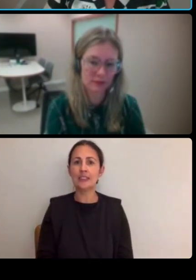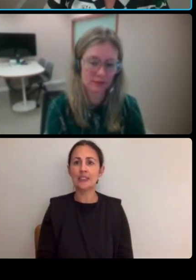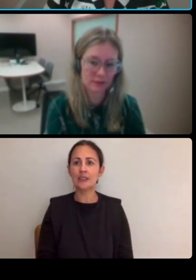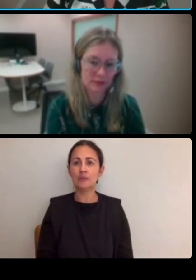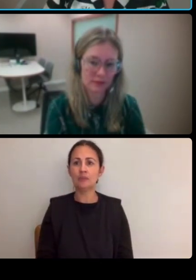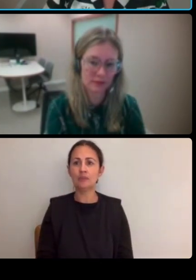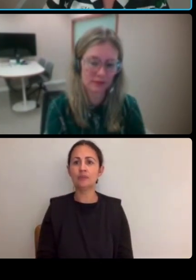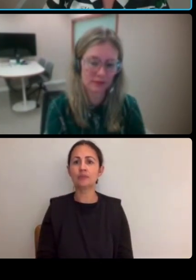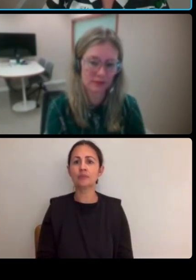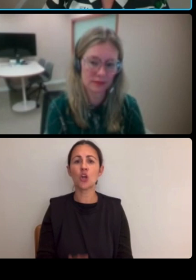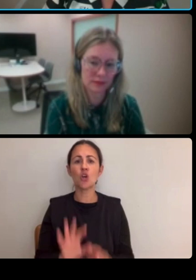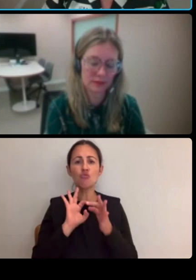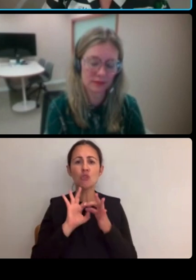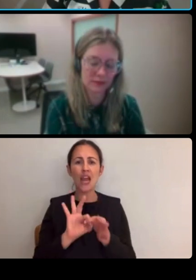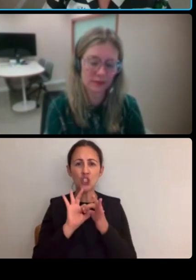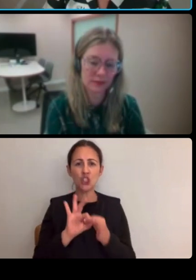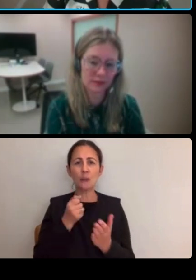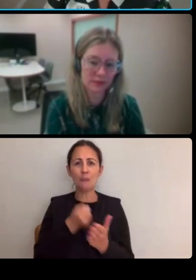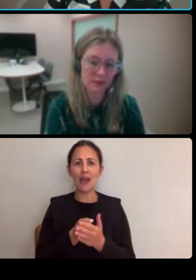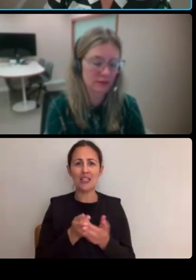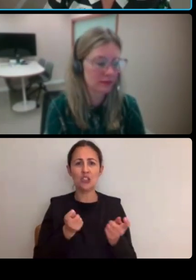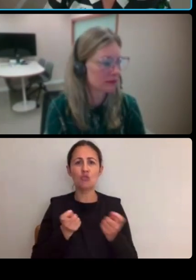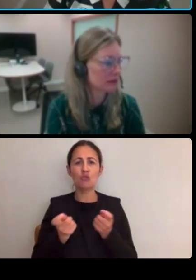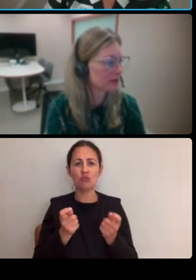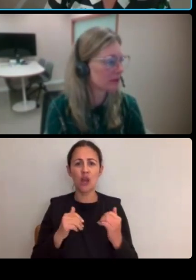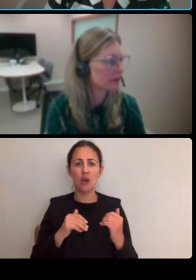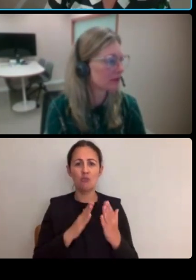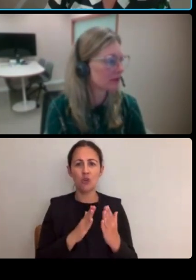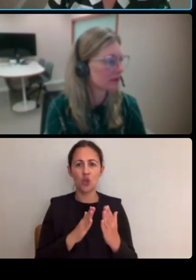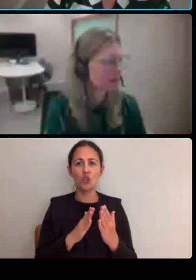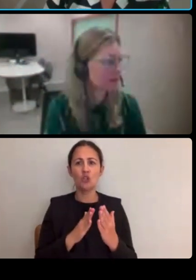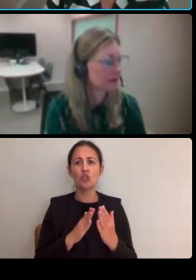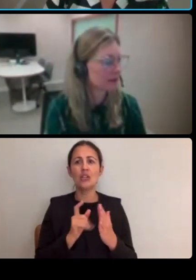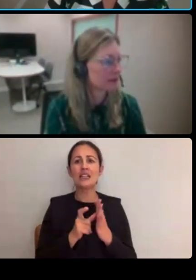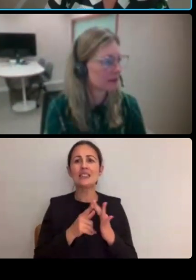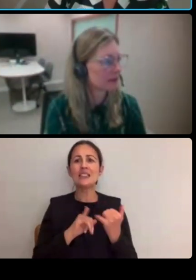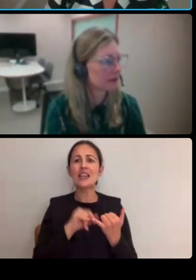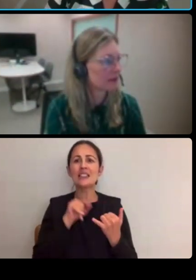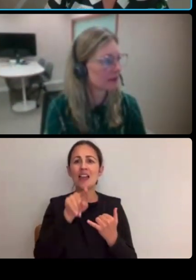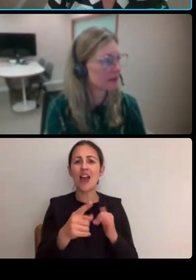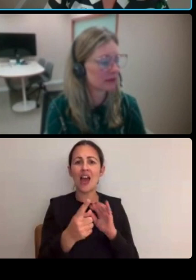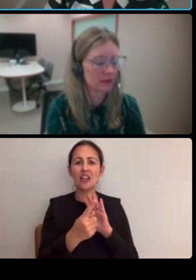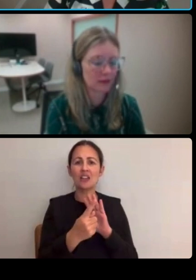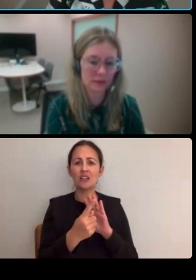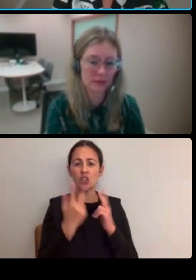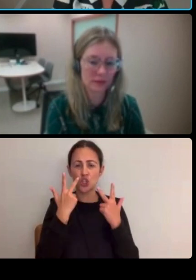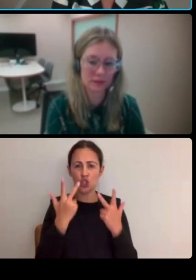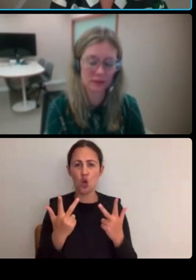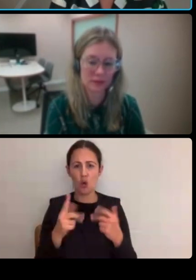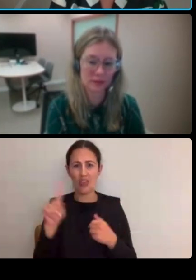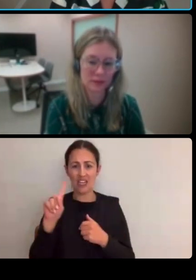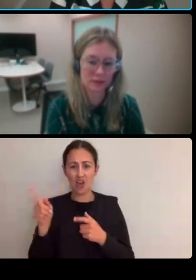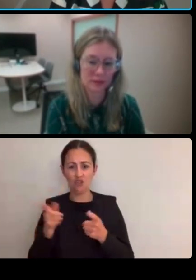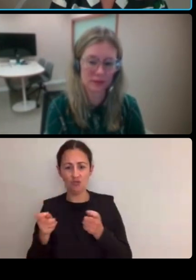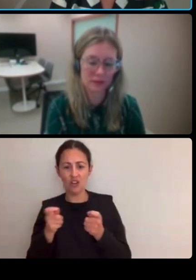Does a relationship-based regulatory approach, it's just jumped again, represent a shift from the current regulatory